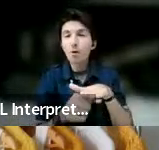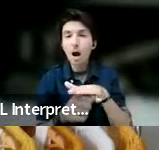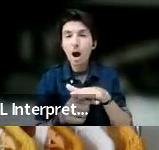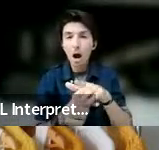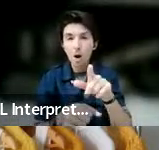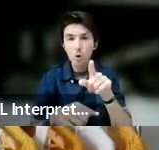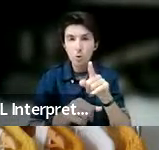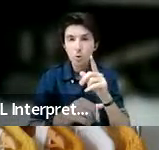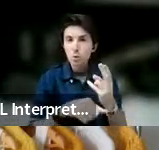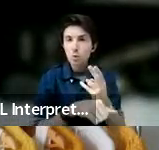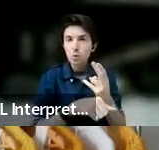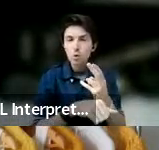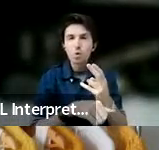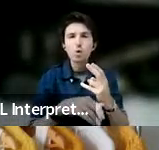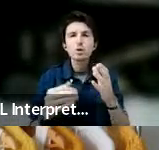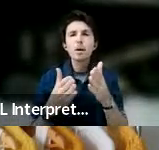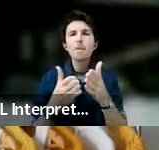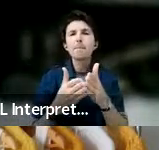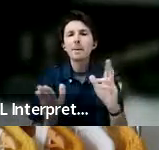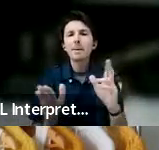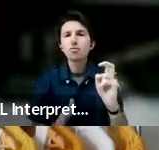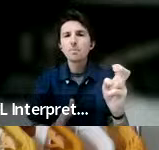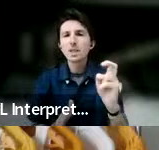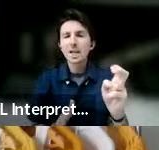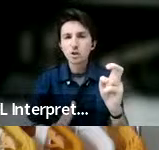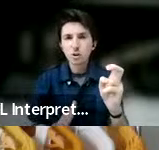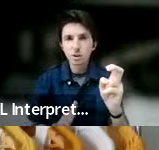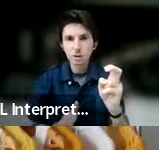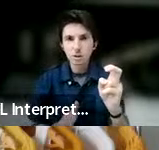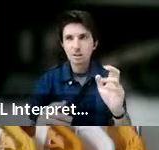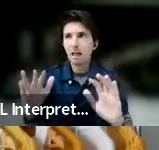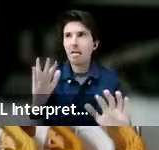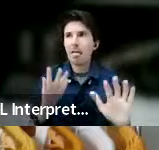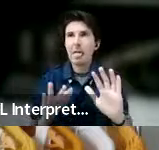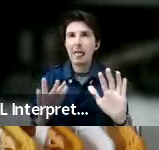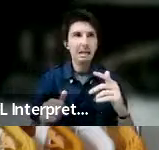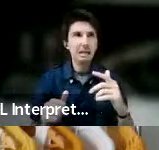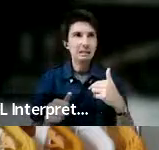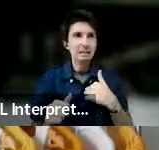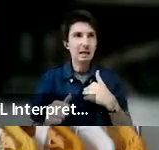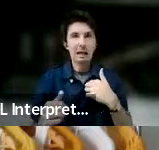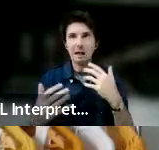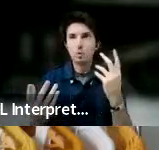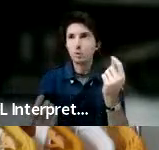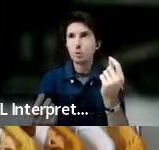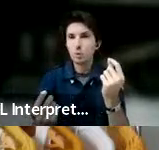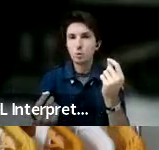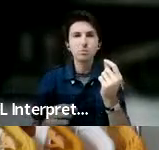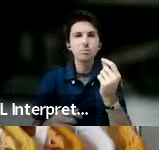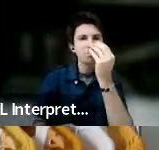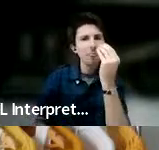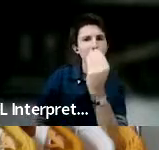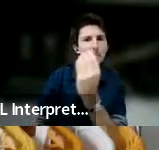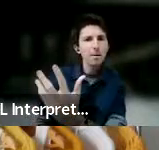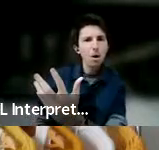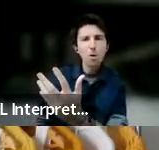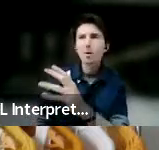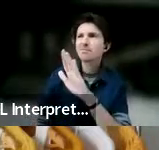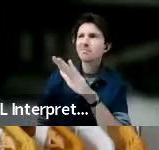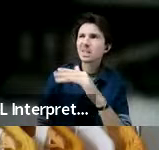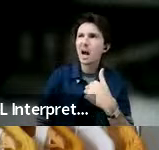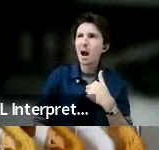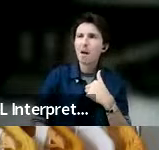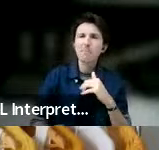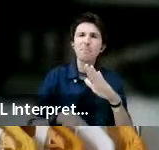background actor can notify casting and basically say, I'm taking public transportation, and the wardrobe that the